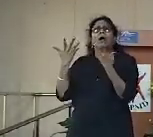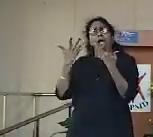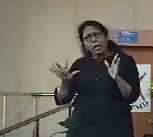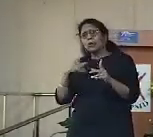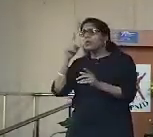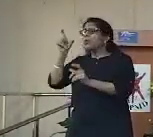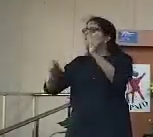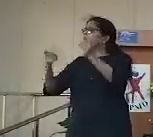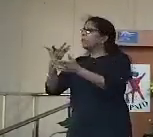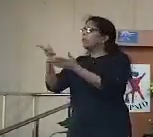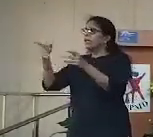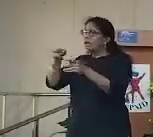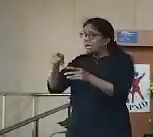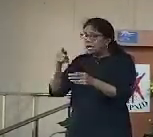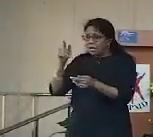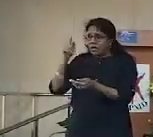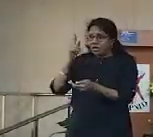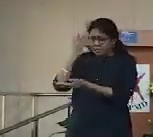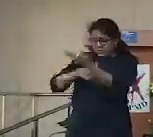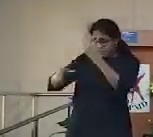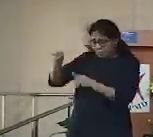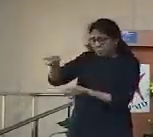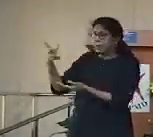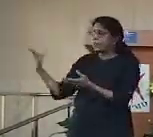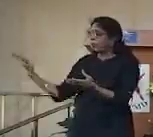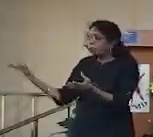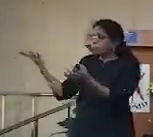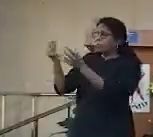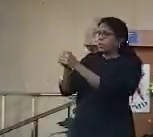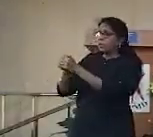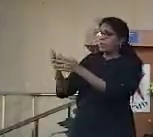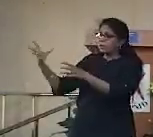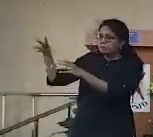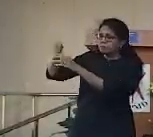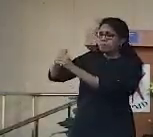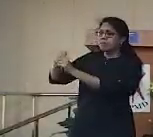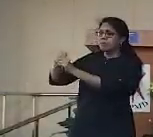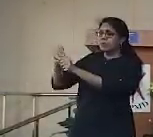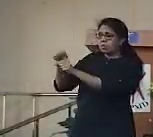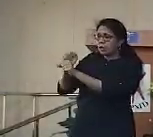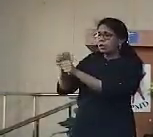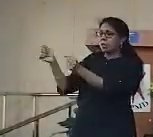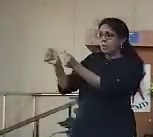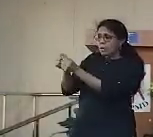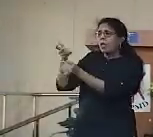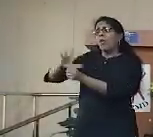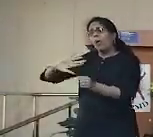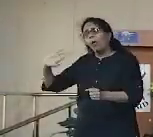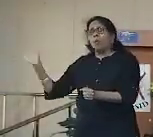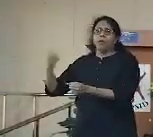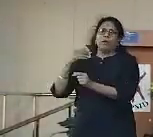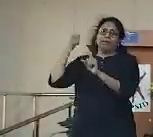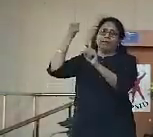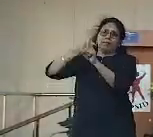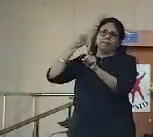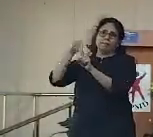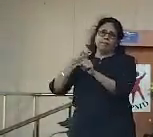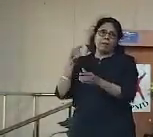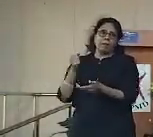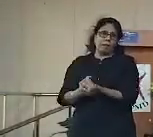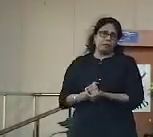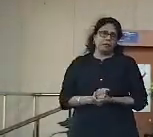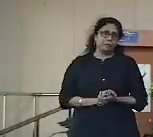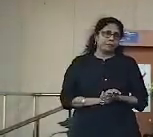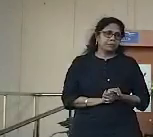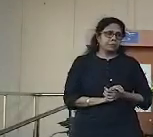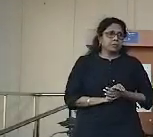with that child or with that person. So for that only we need to have the advocacy skills. Madam,